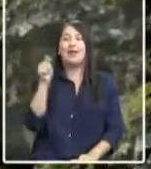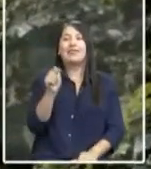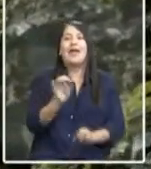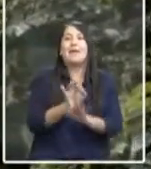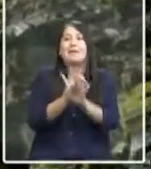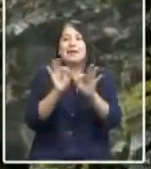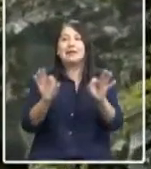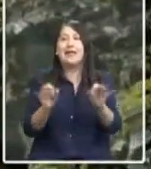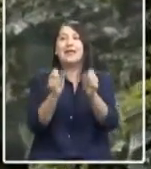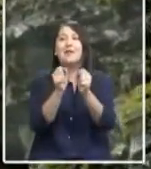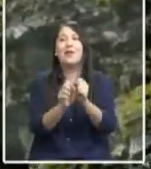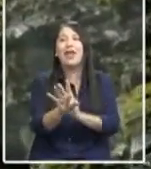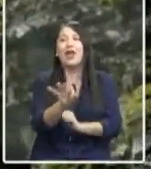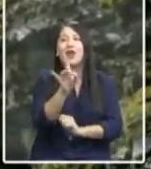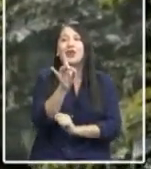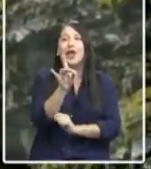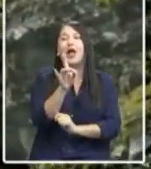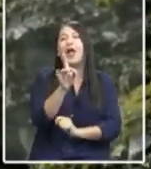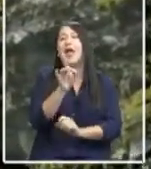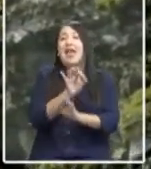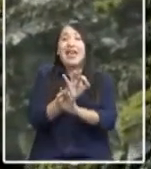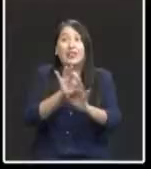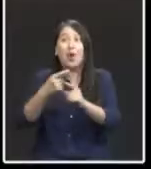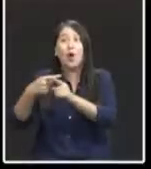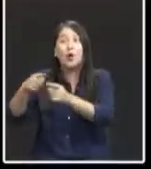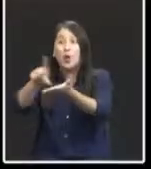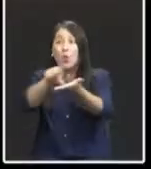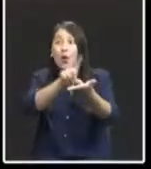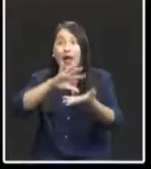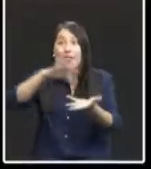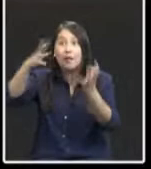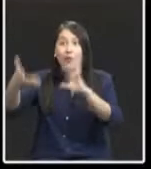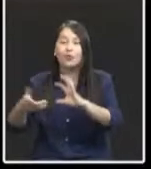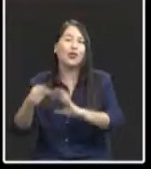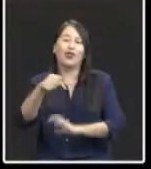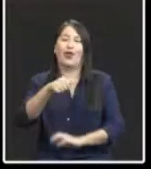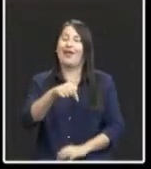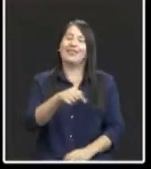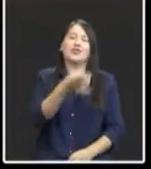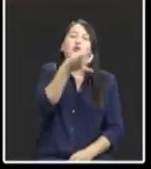that you cannot find in any other place of the world.